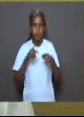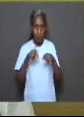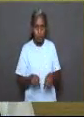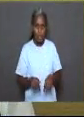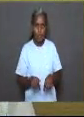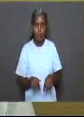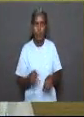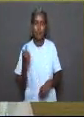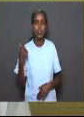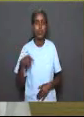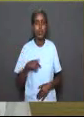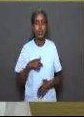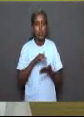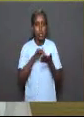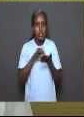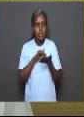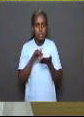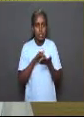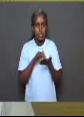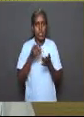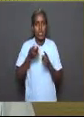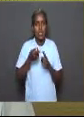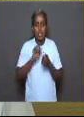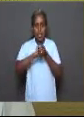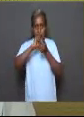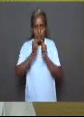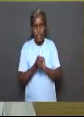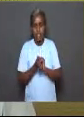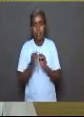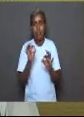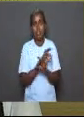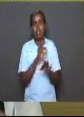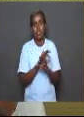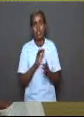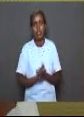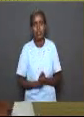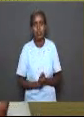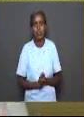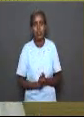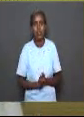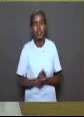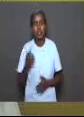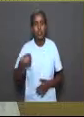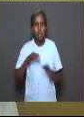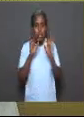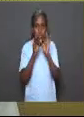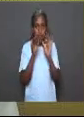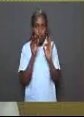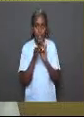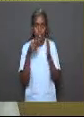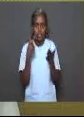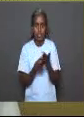Today, we will study inverse functions. We will define them